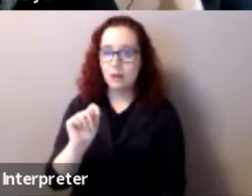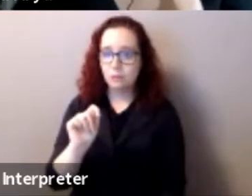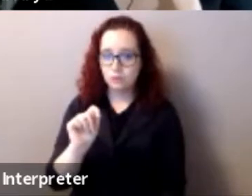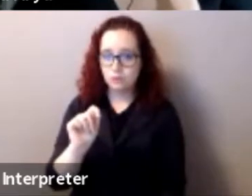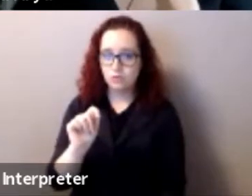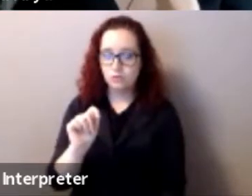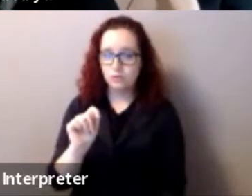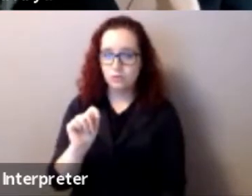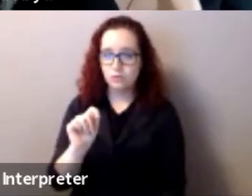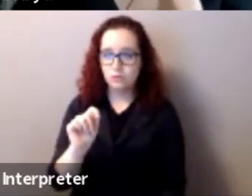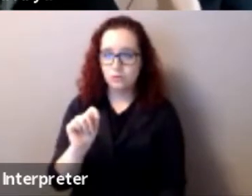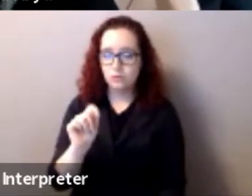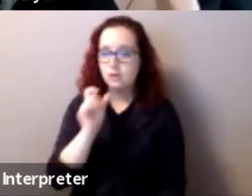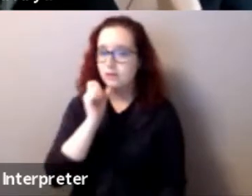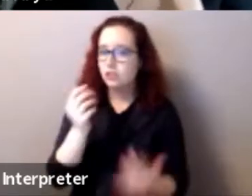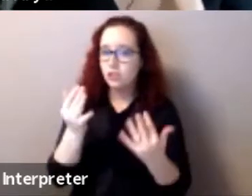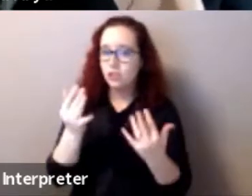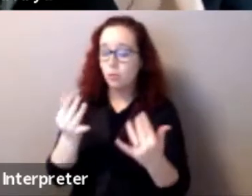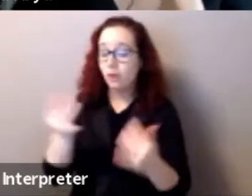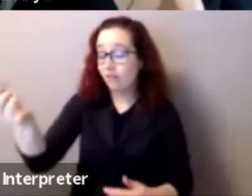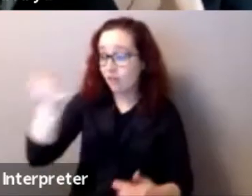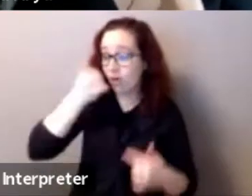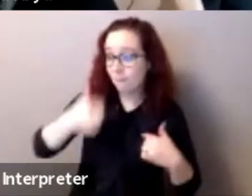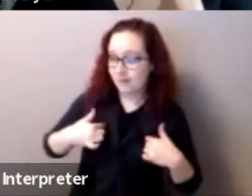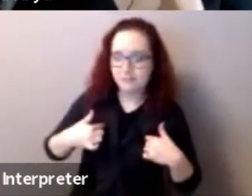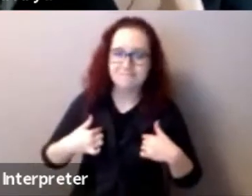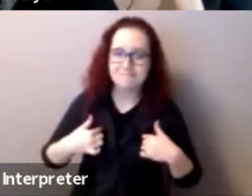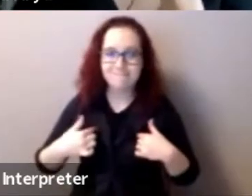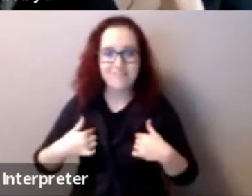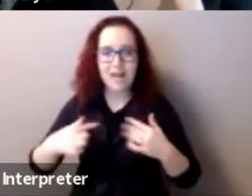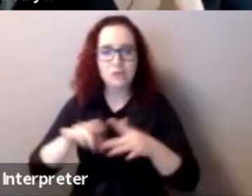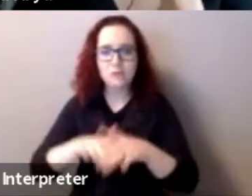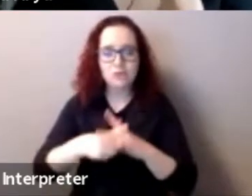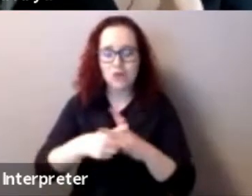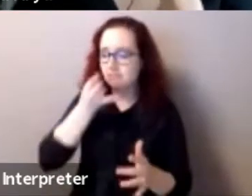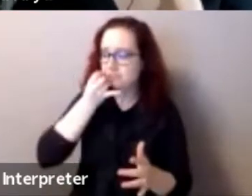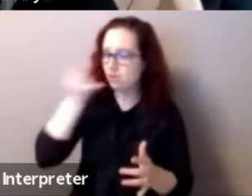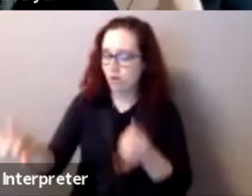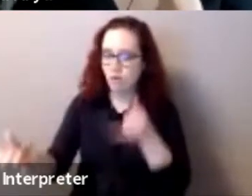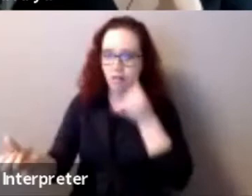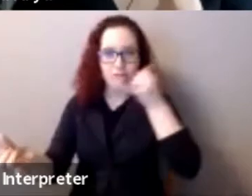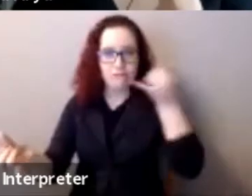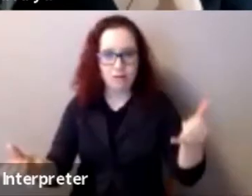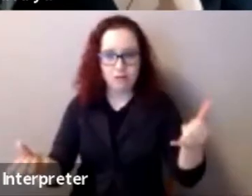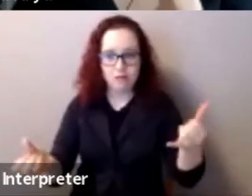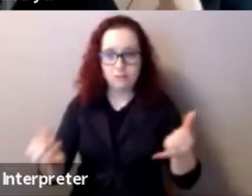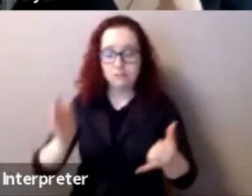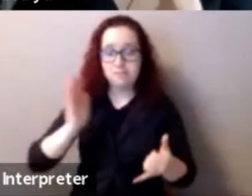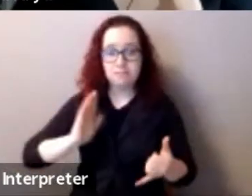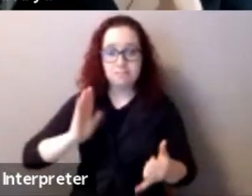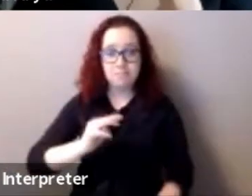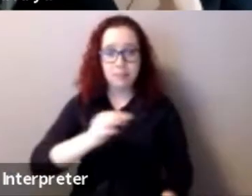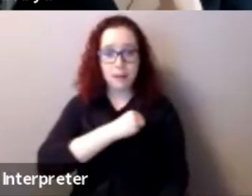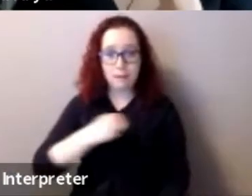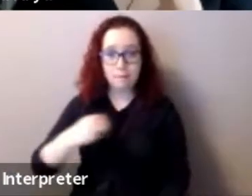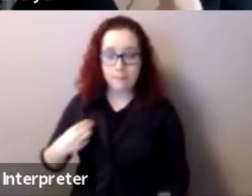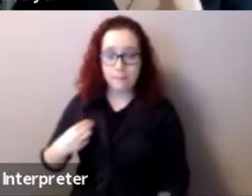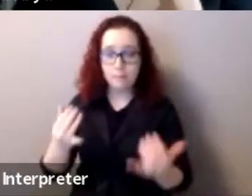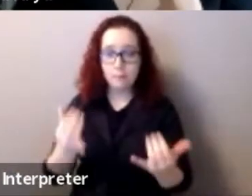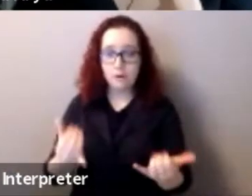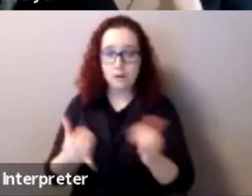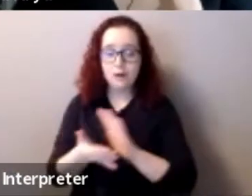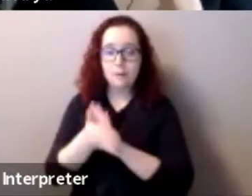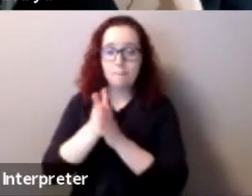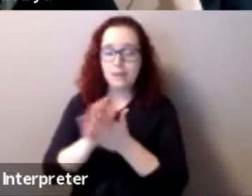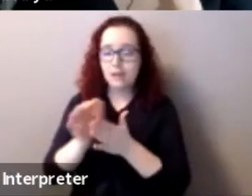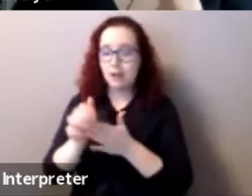for they to call you. You need to start initiating. If you were a member before and now you are in the position of a leader, you have to